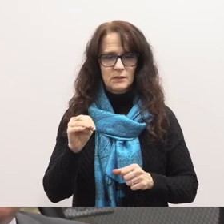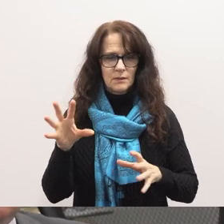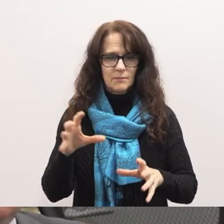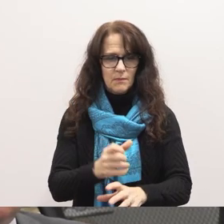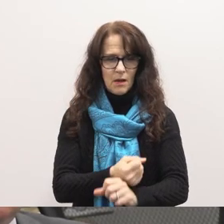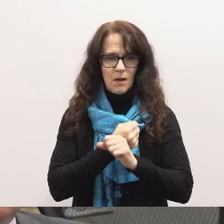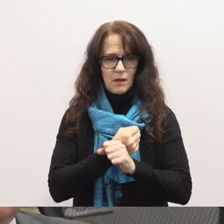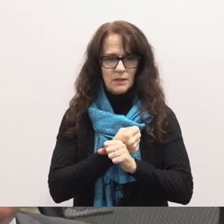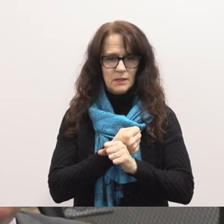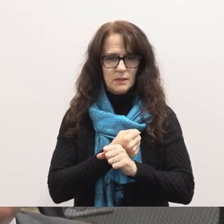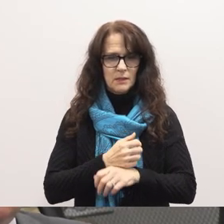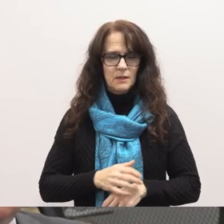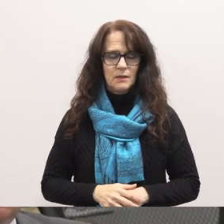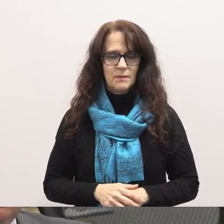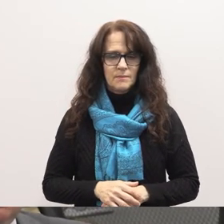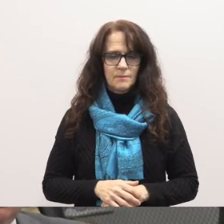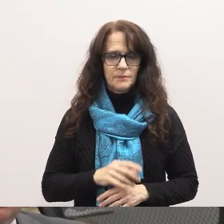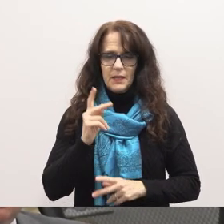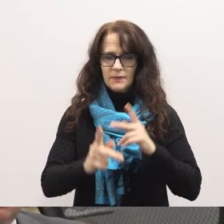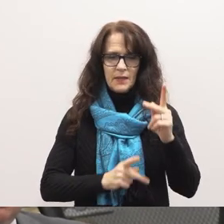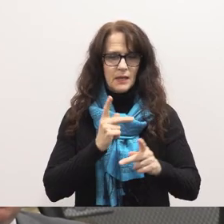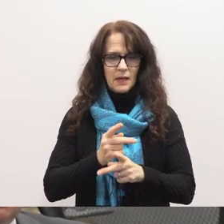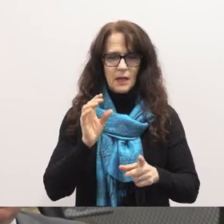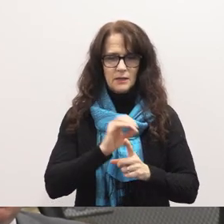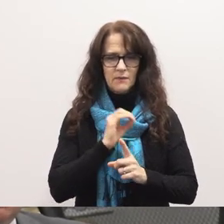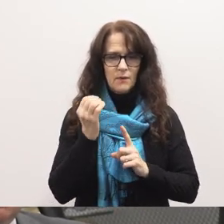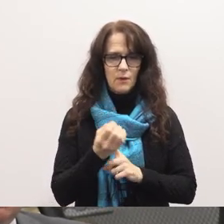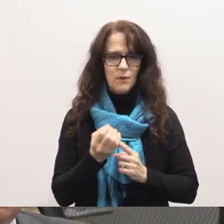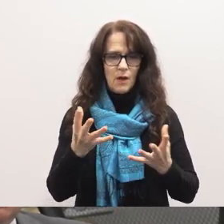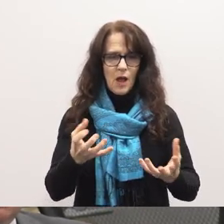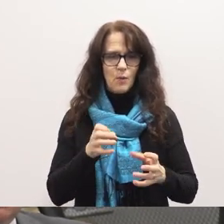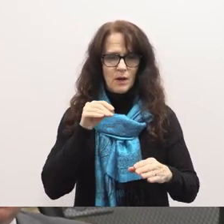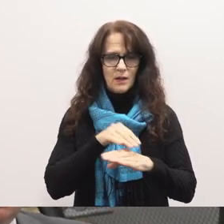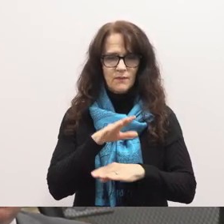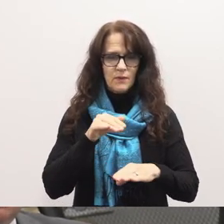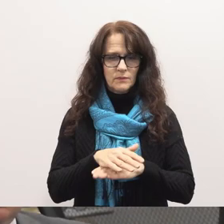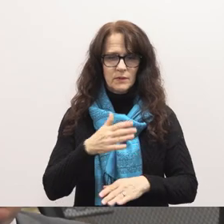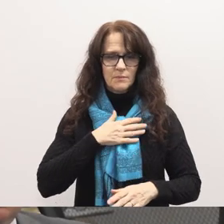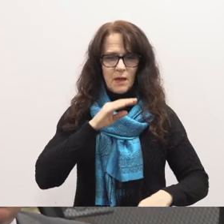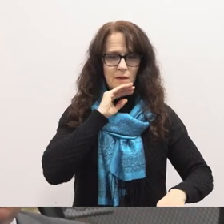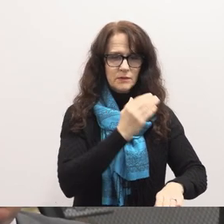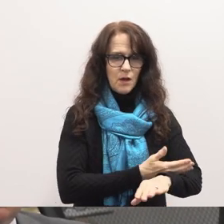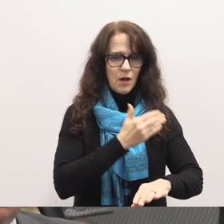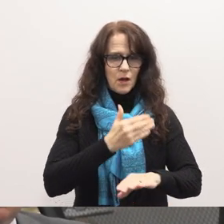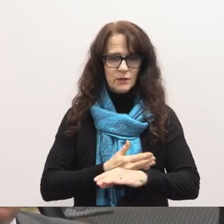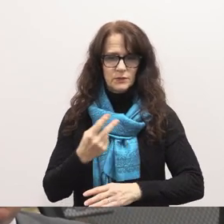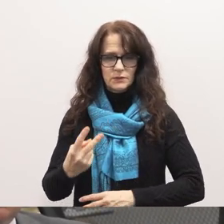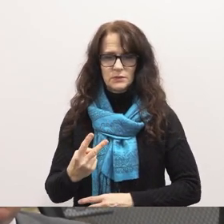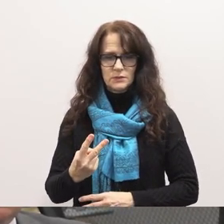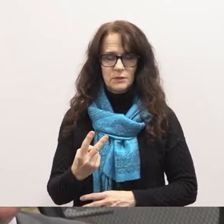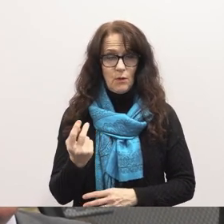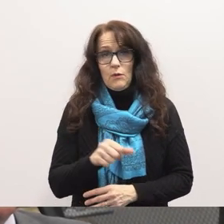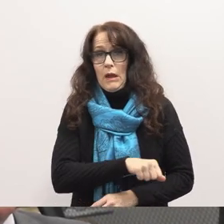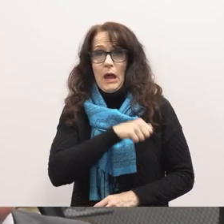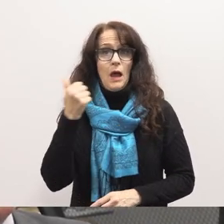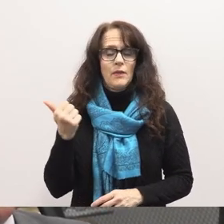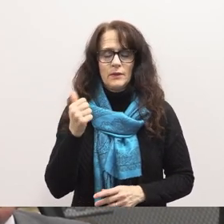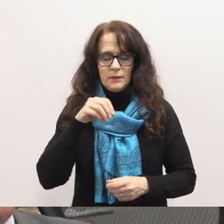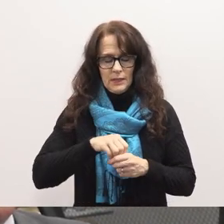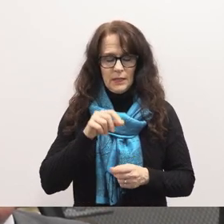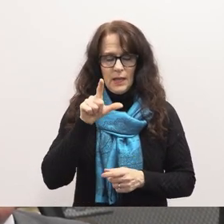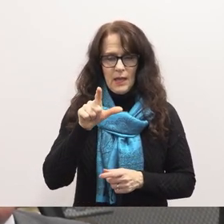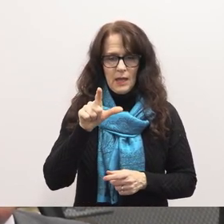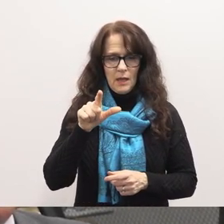hostage. That is not the type of organization that I want influencing my daughters or anyone else in Long Beach Unified